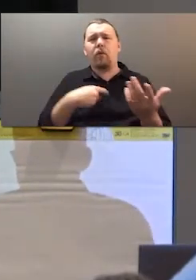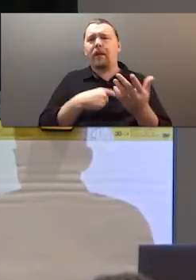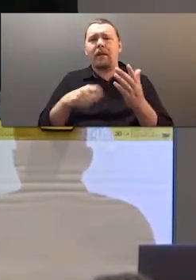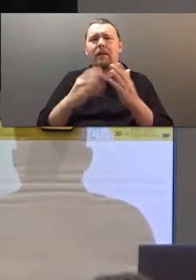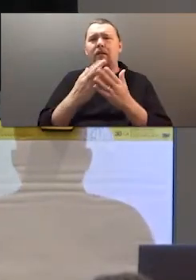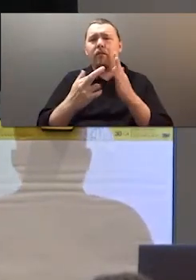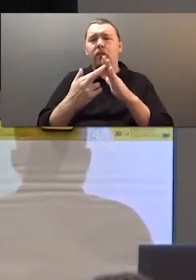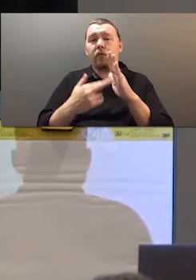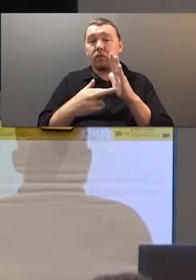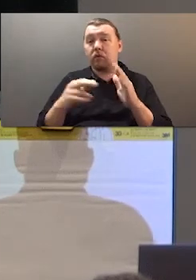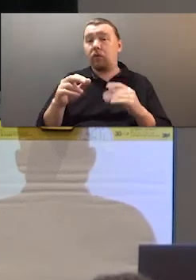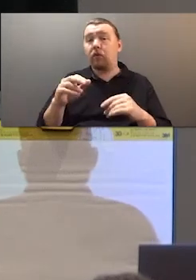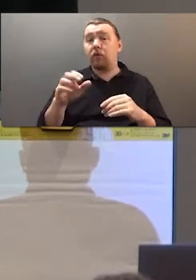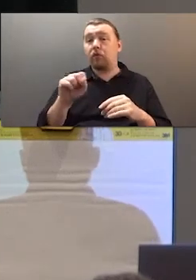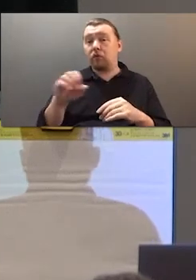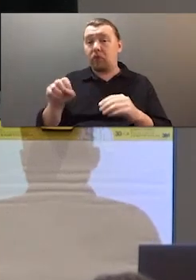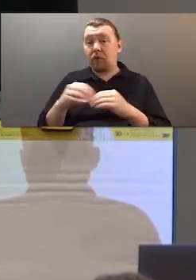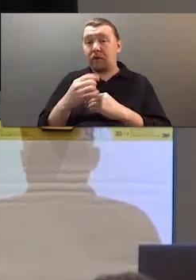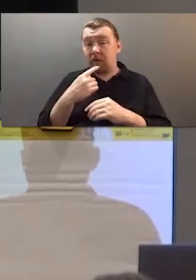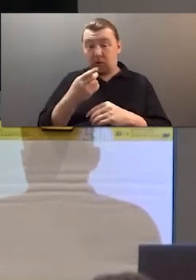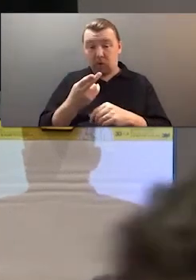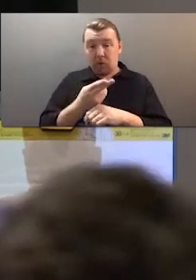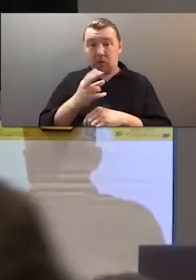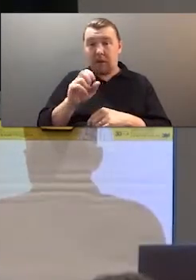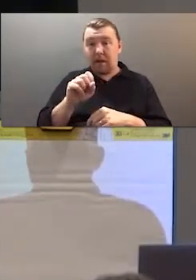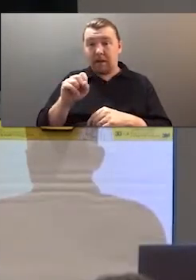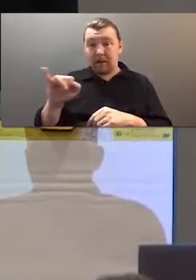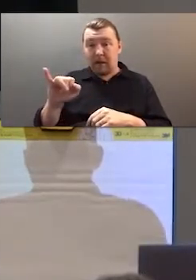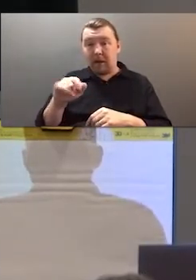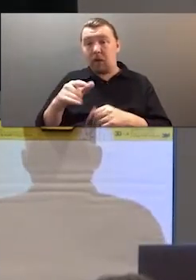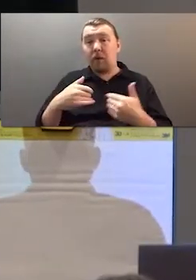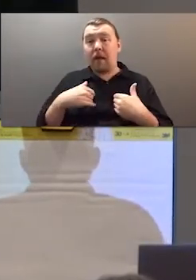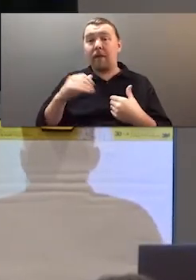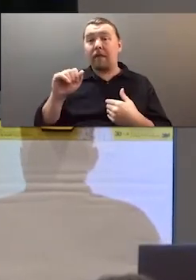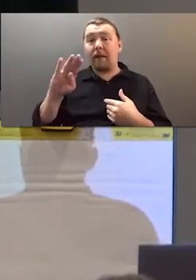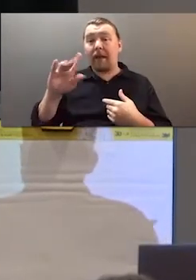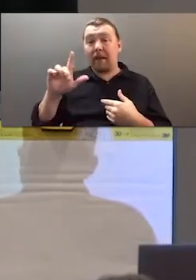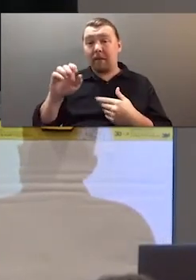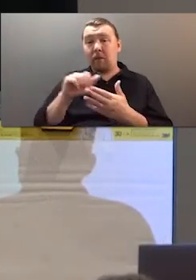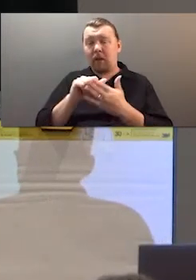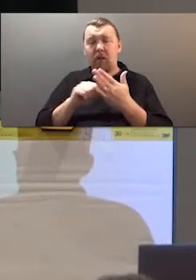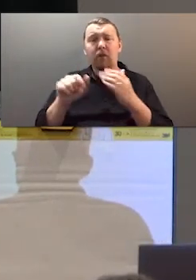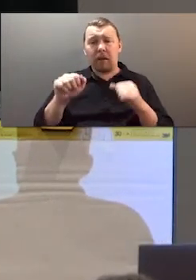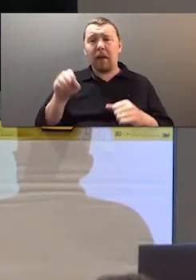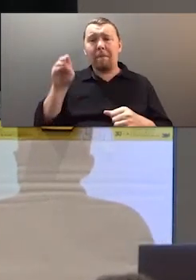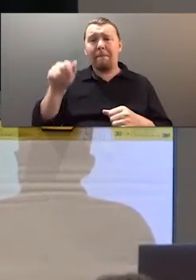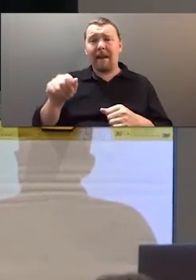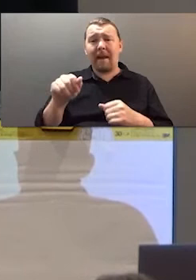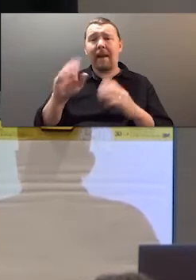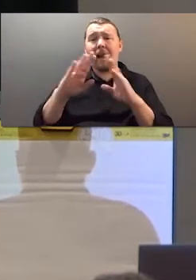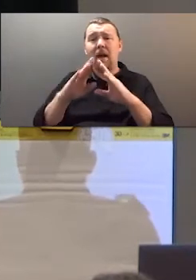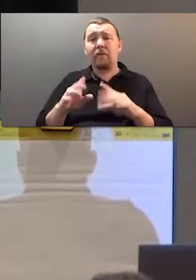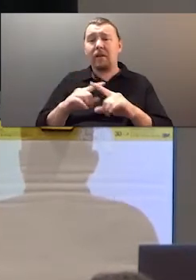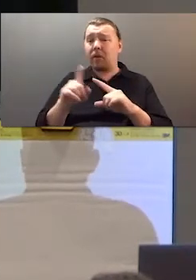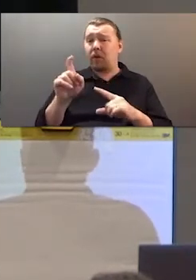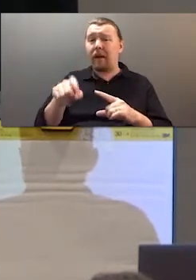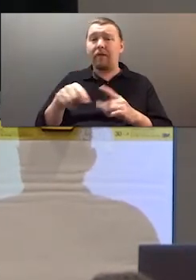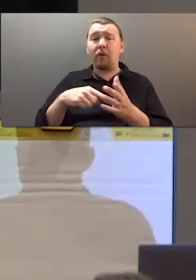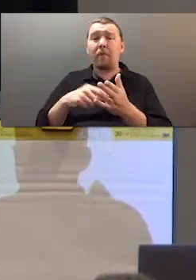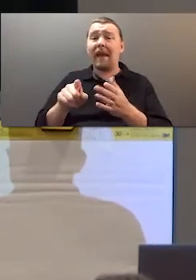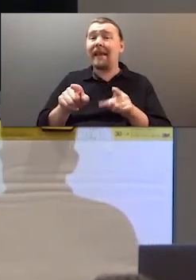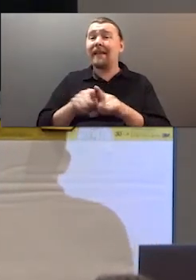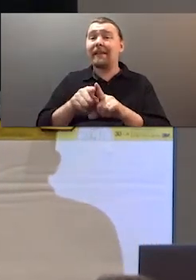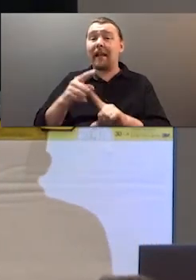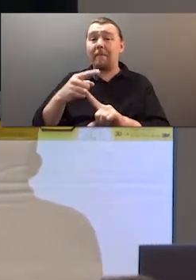place. So Social Security said, okay, if you're on SSI and you're using an ABLE account, you could go ahead and pay housing expenses, but it has to be paid